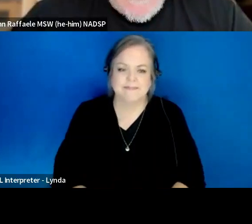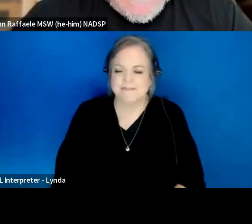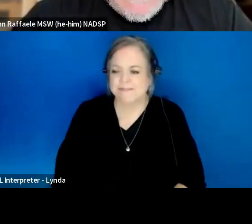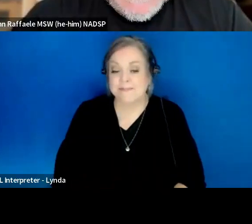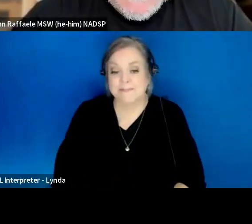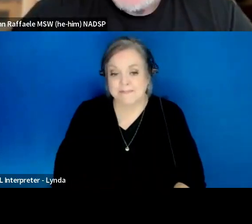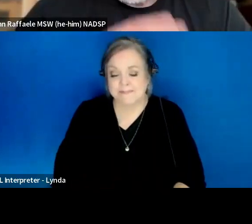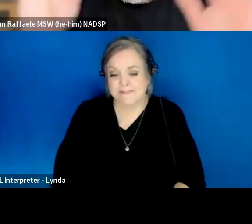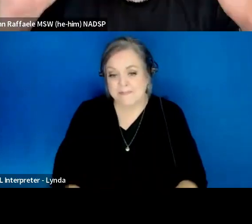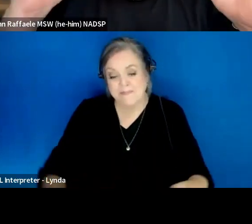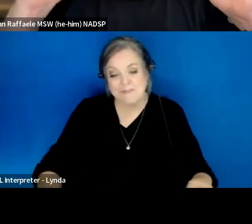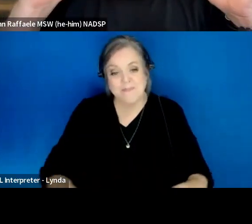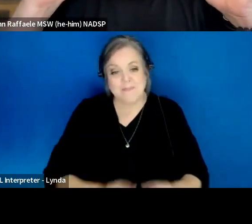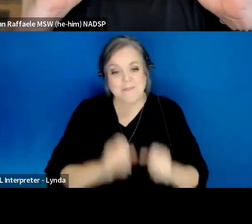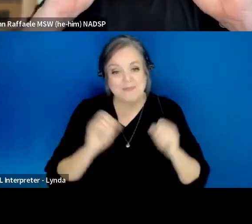All right.